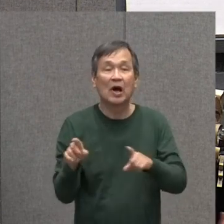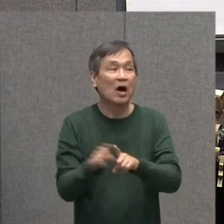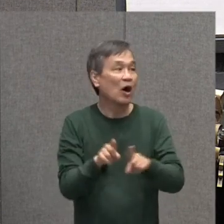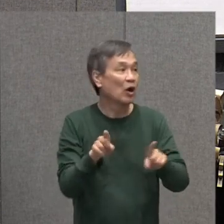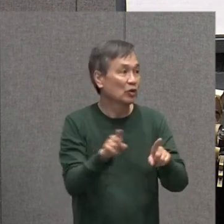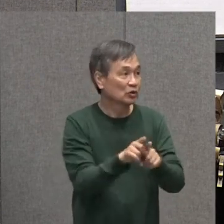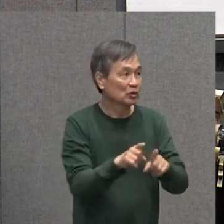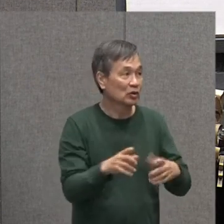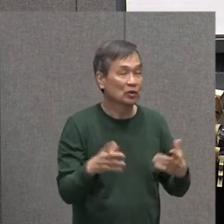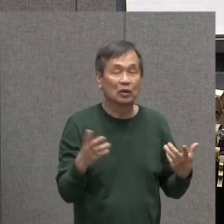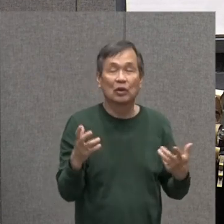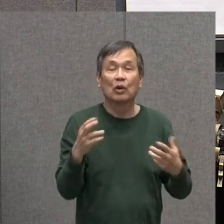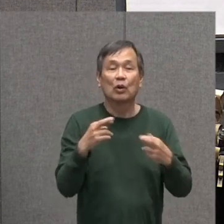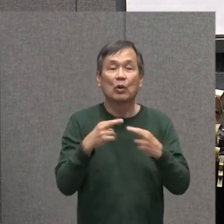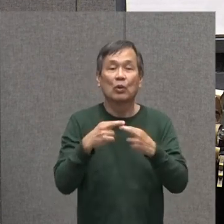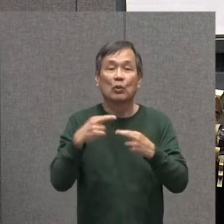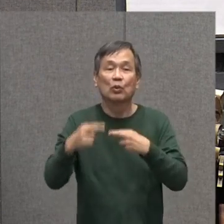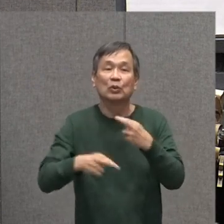learned that